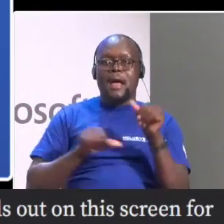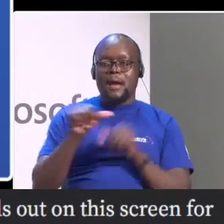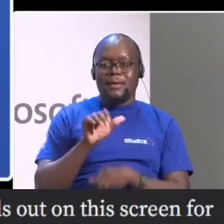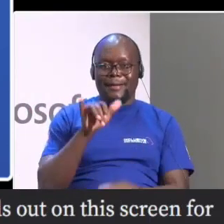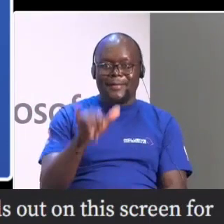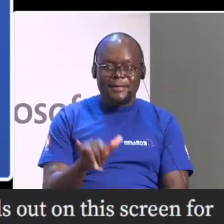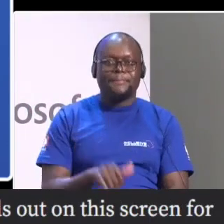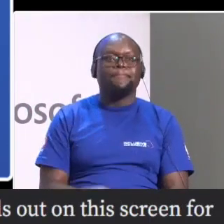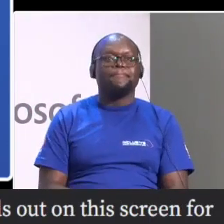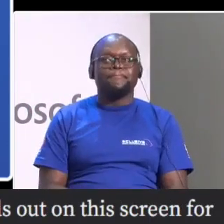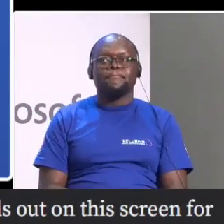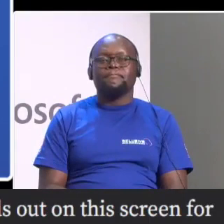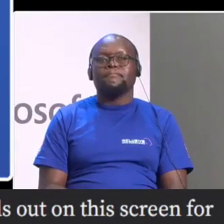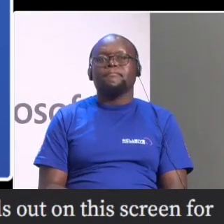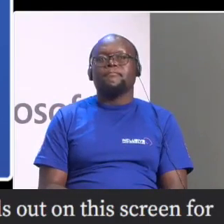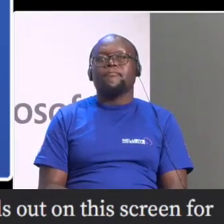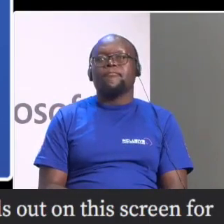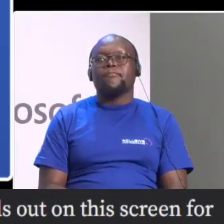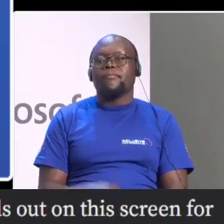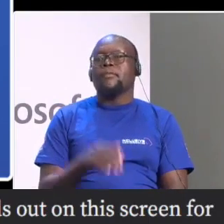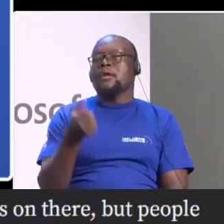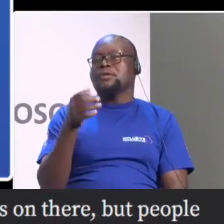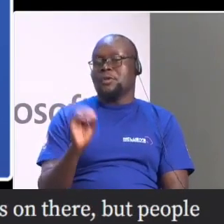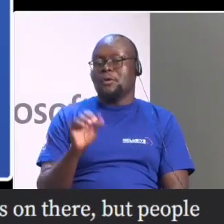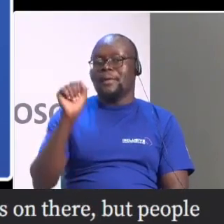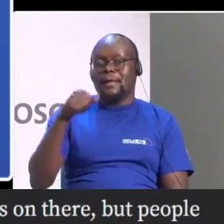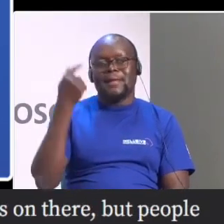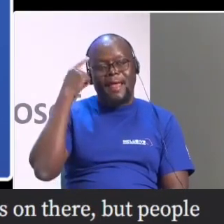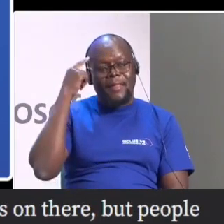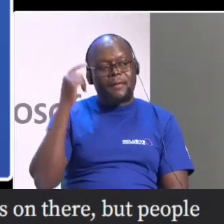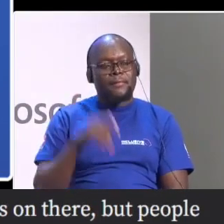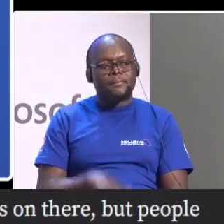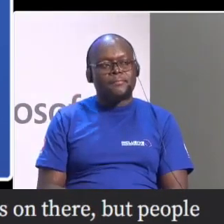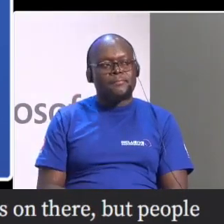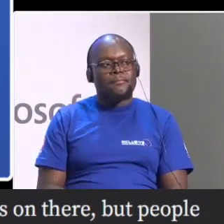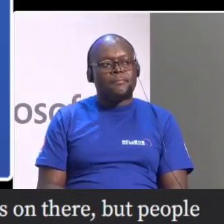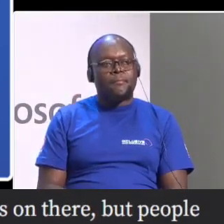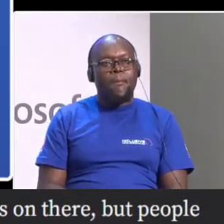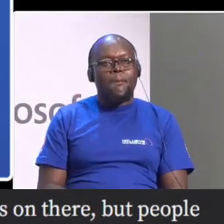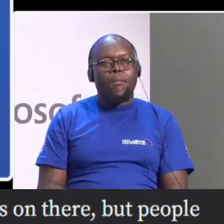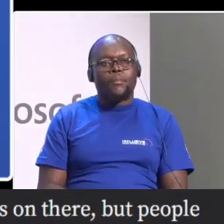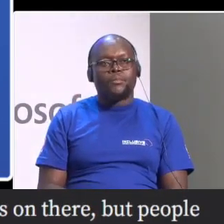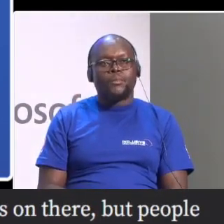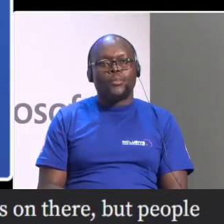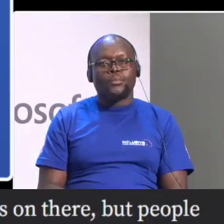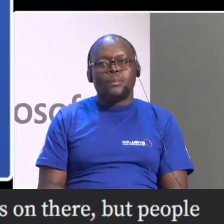that. So, yeah, I think low self-esteem.